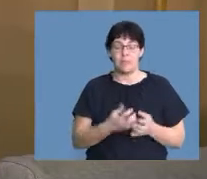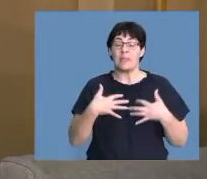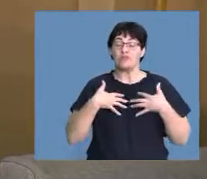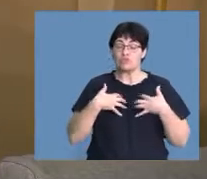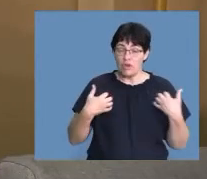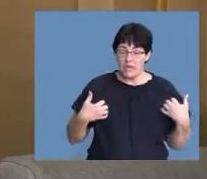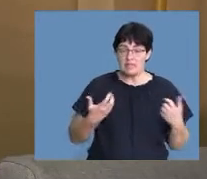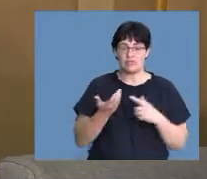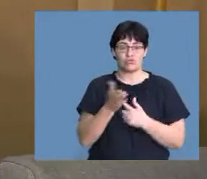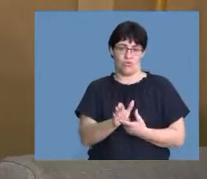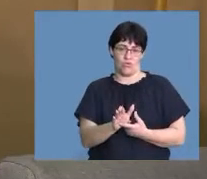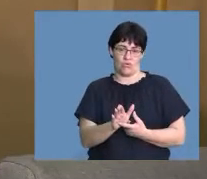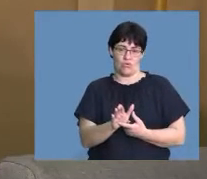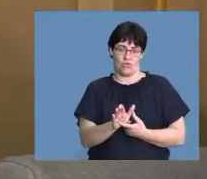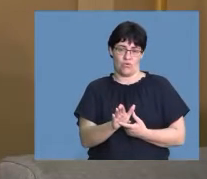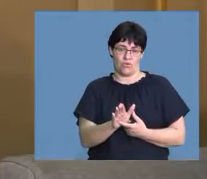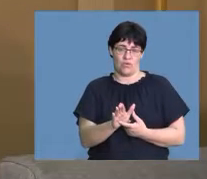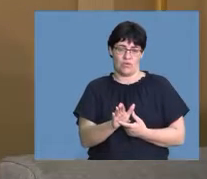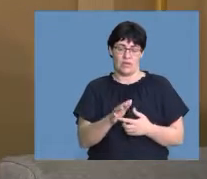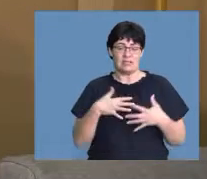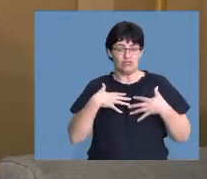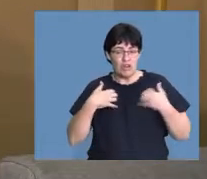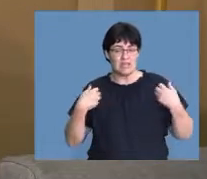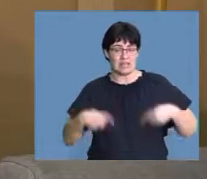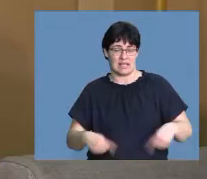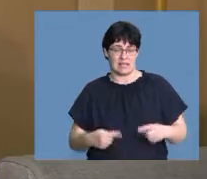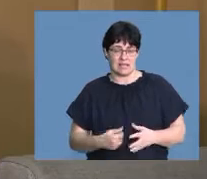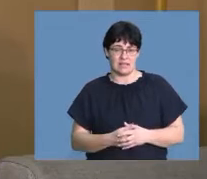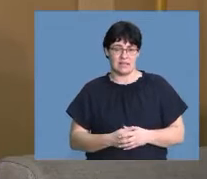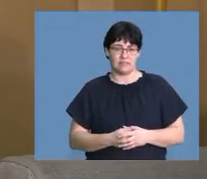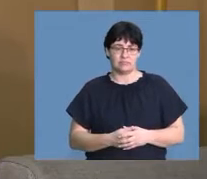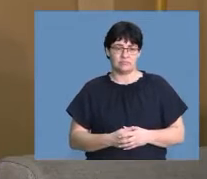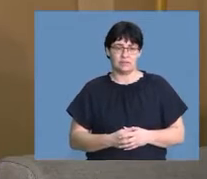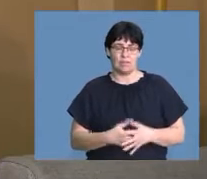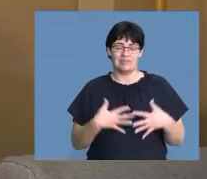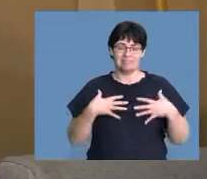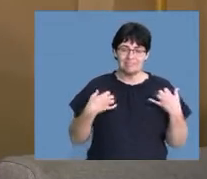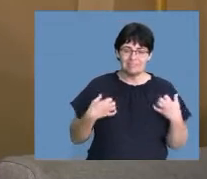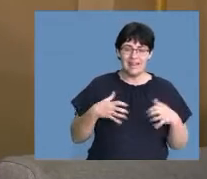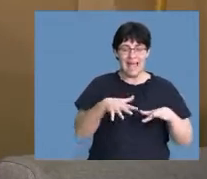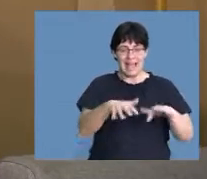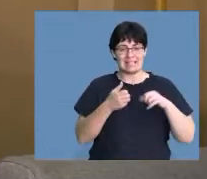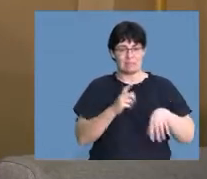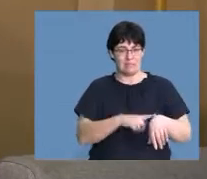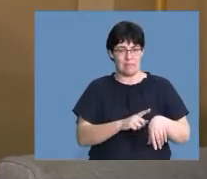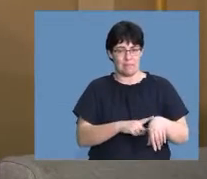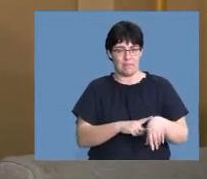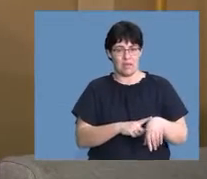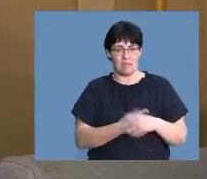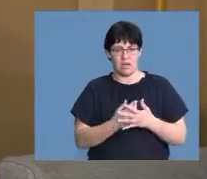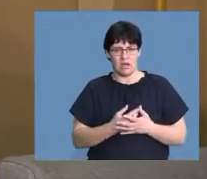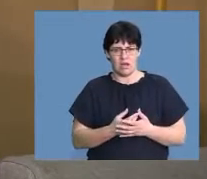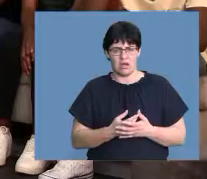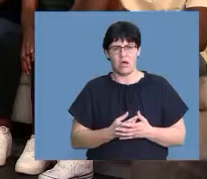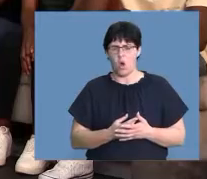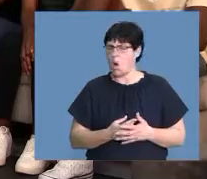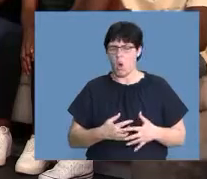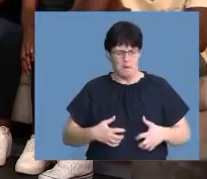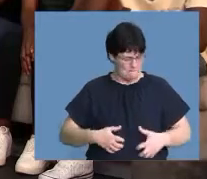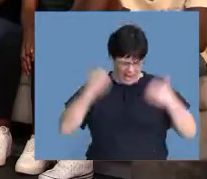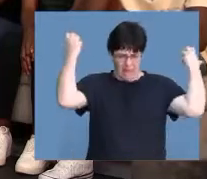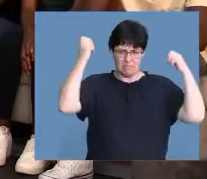also shows the signs of stress and anxiety when we are anxious over exam time. Can show where we get angry and we've got a short fuse.